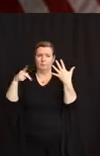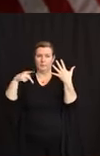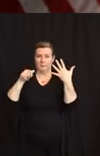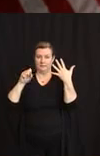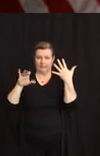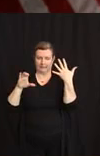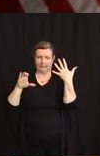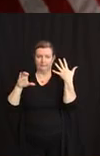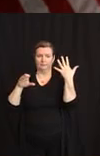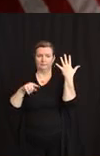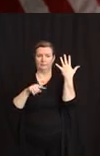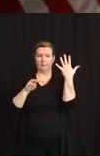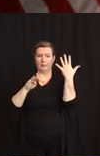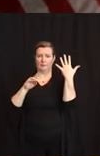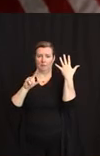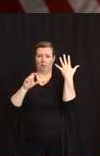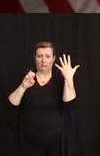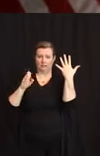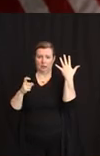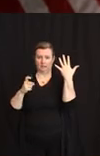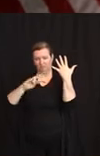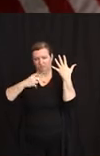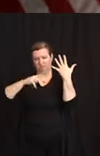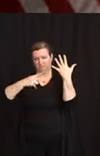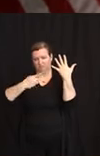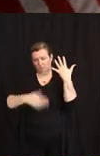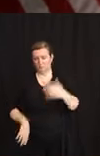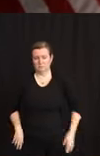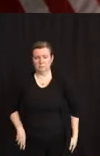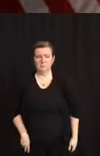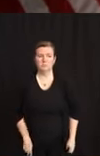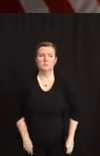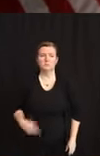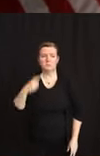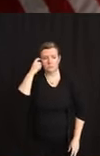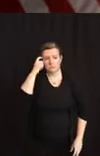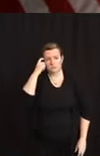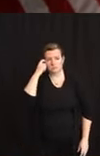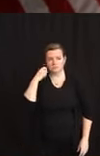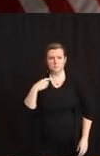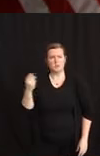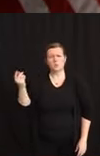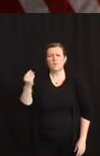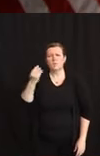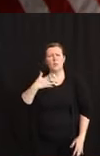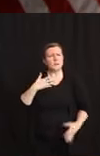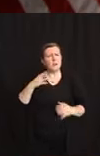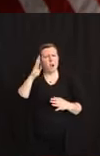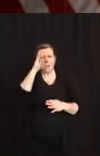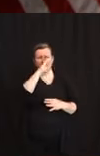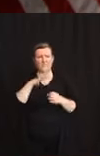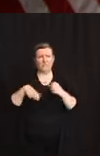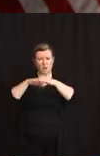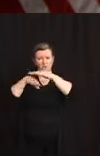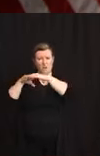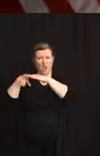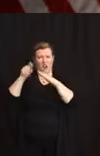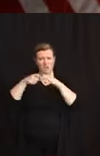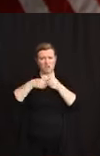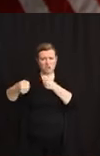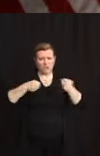You mentioned the central hospitals on divert, and I want folks to know there was not a random, we were not on a random walk in